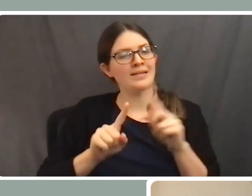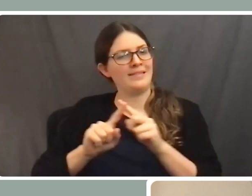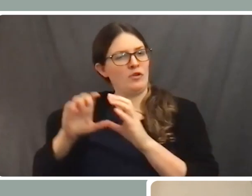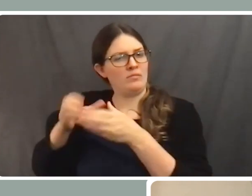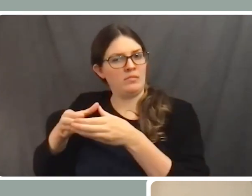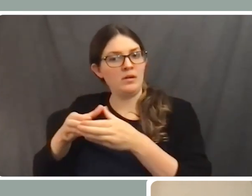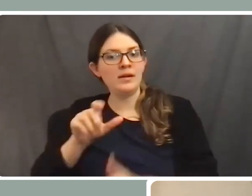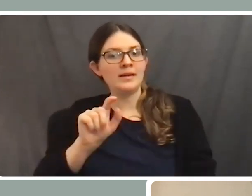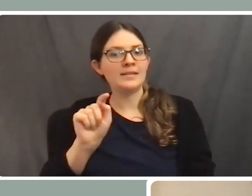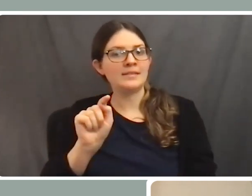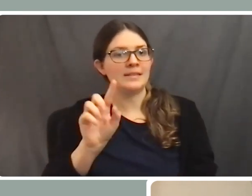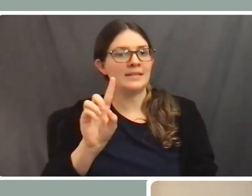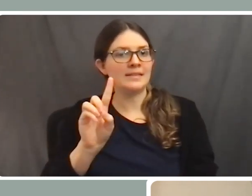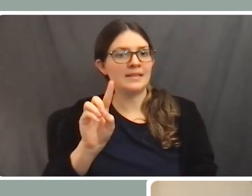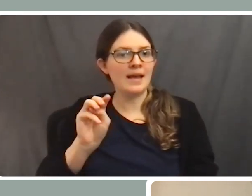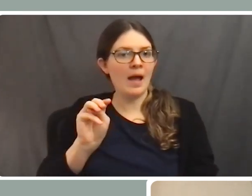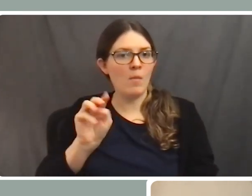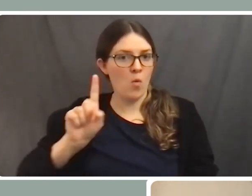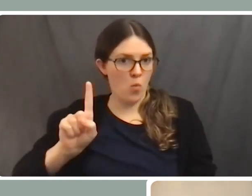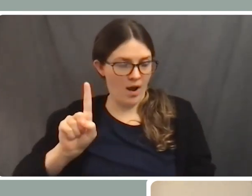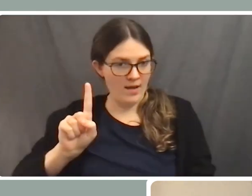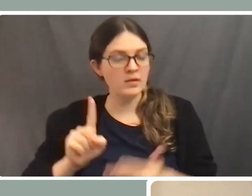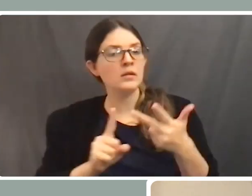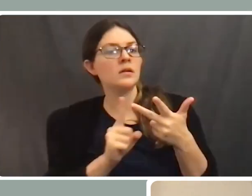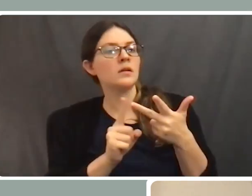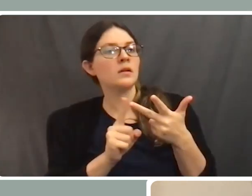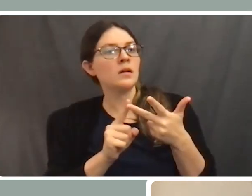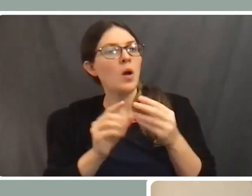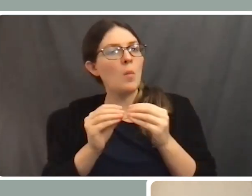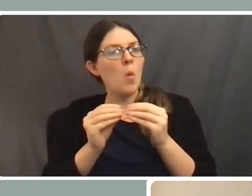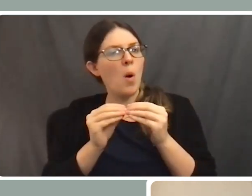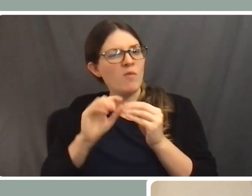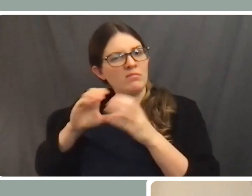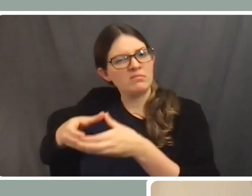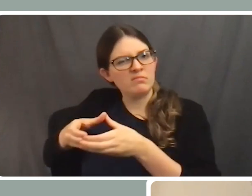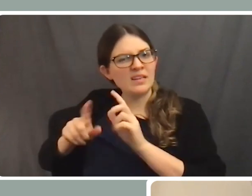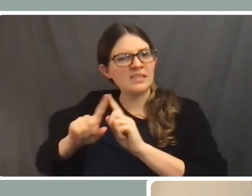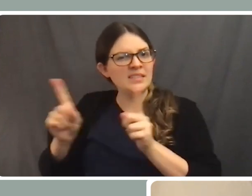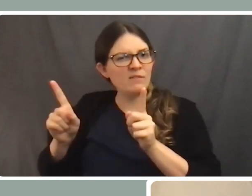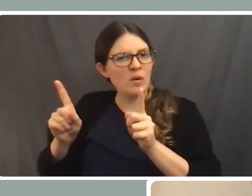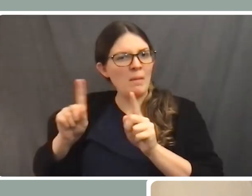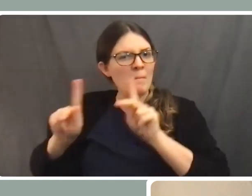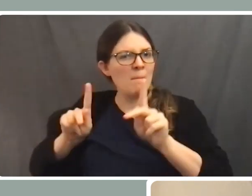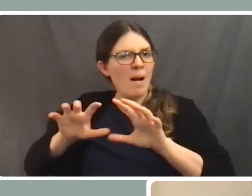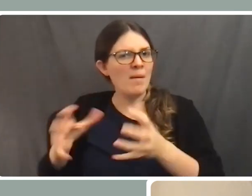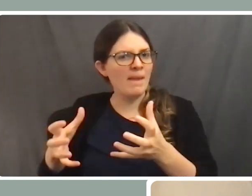drug TDM1 or Kadcyla, which is used in more of a subpopulation of early stage HER2 positive breast